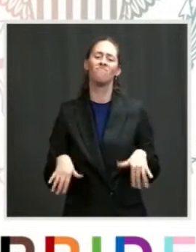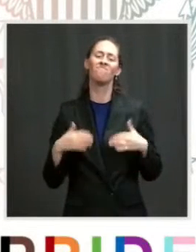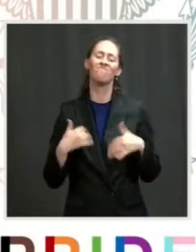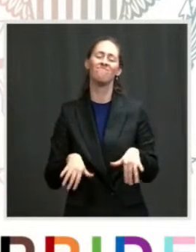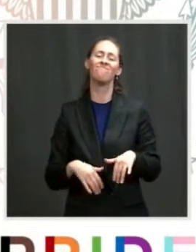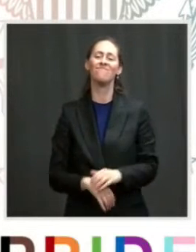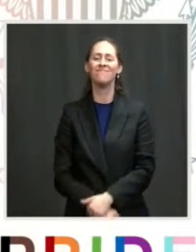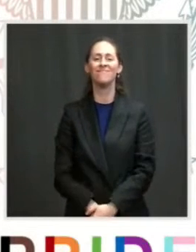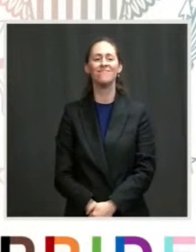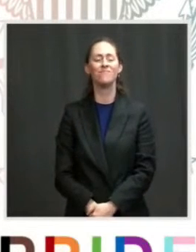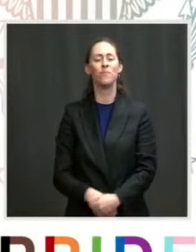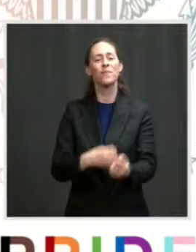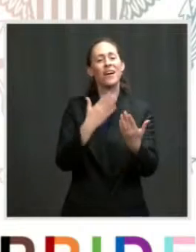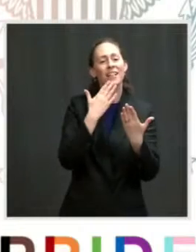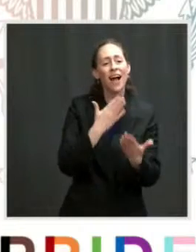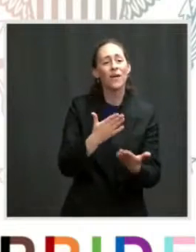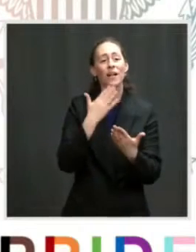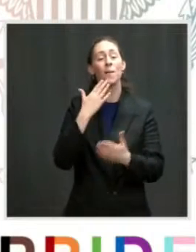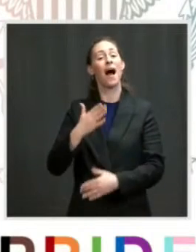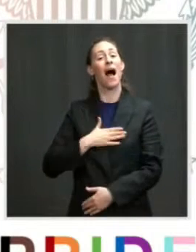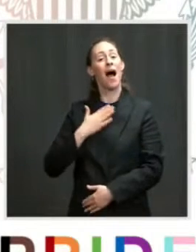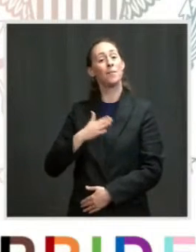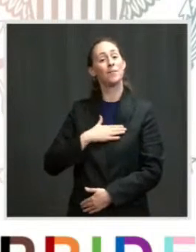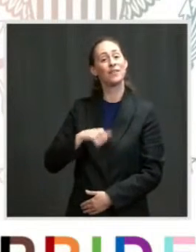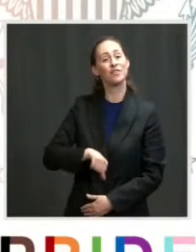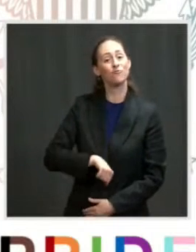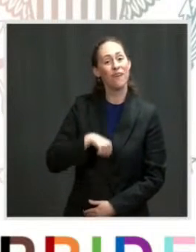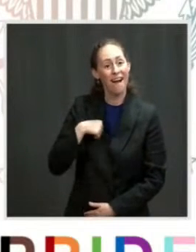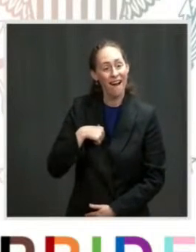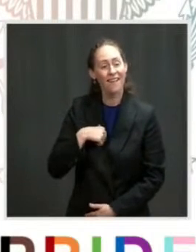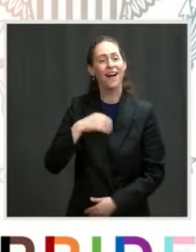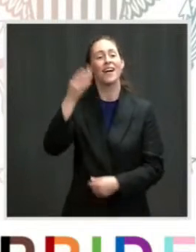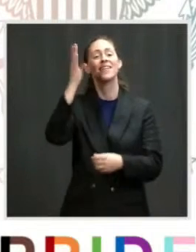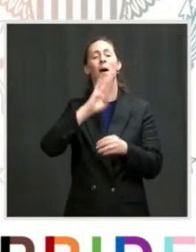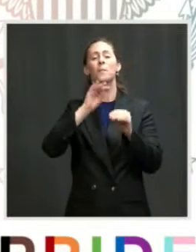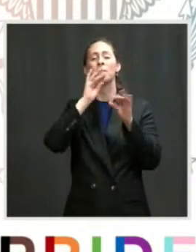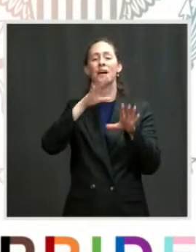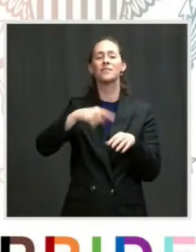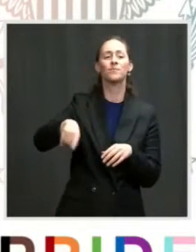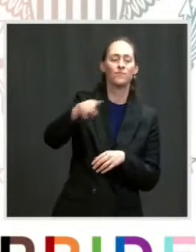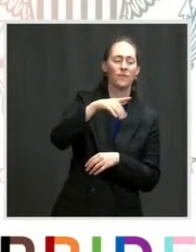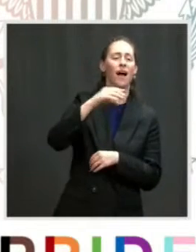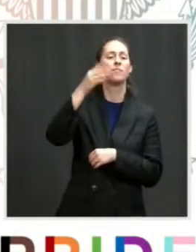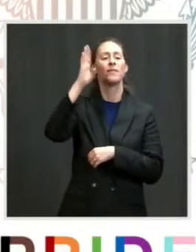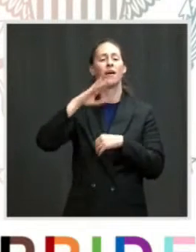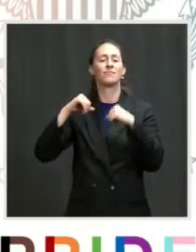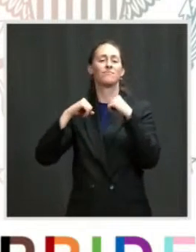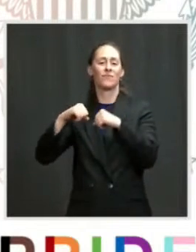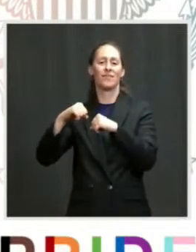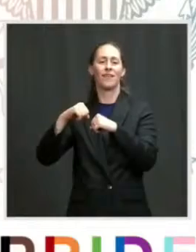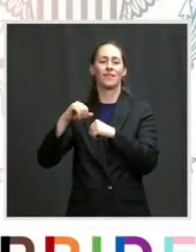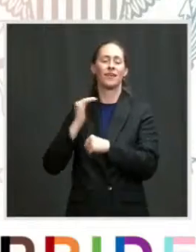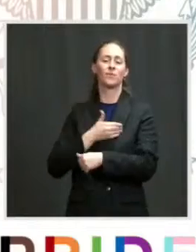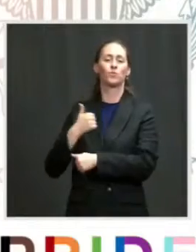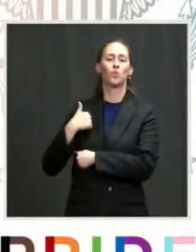and say, happy Pride. May God bless you all and may God protect our troops. Thank you.